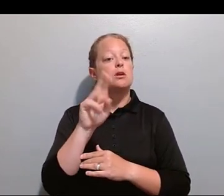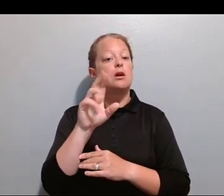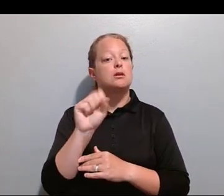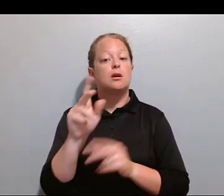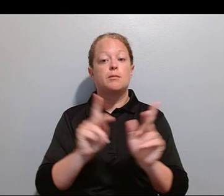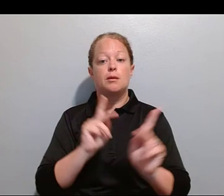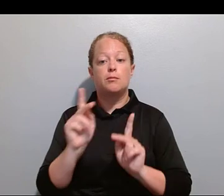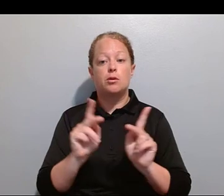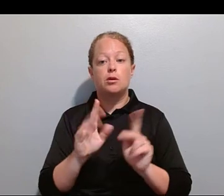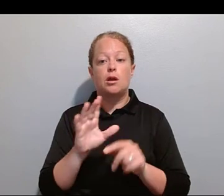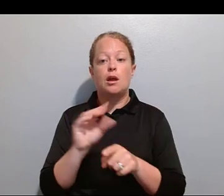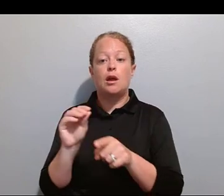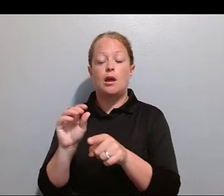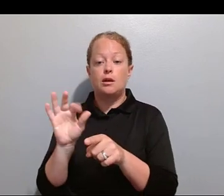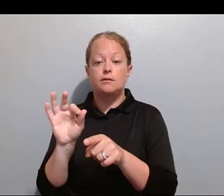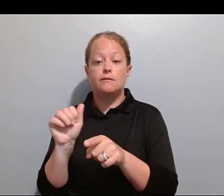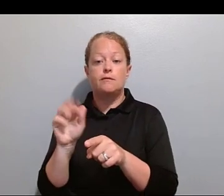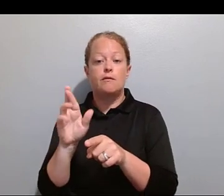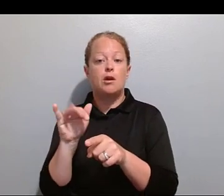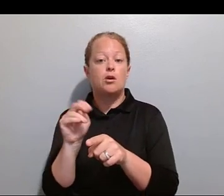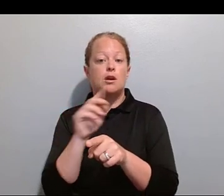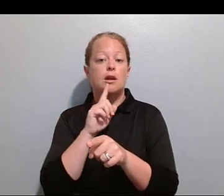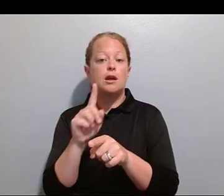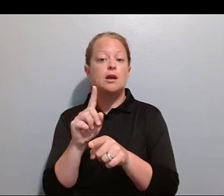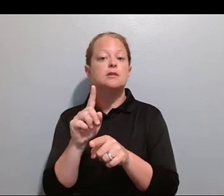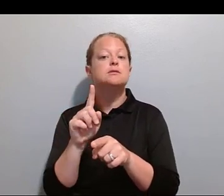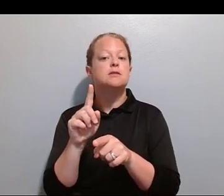Shore is a trans and gay activist since the